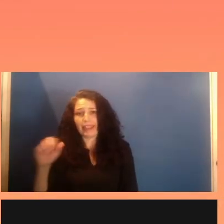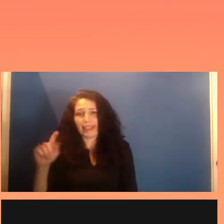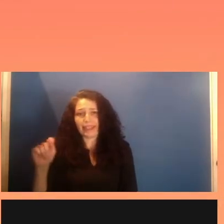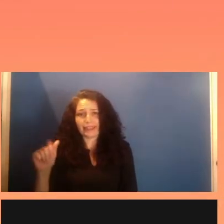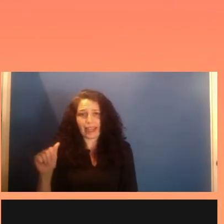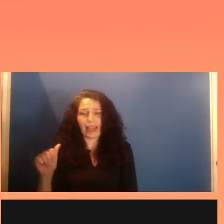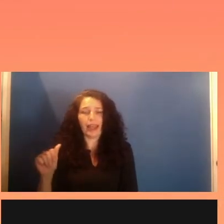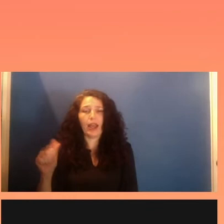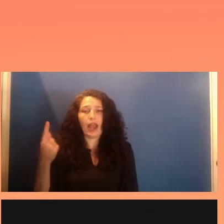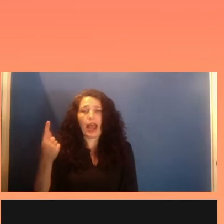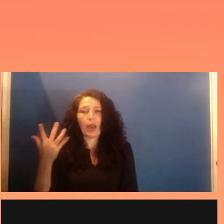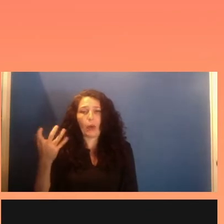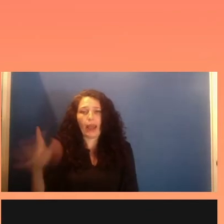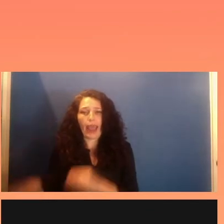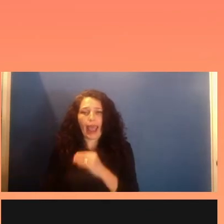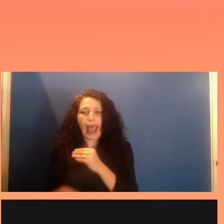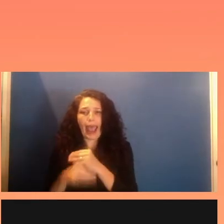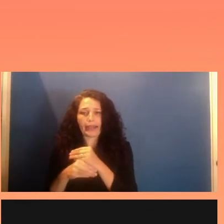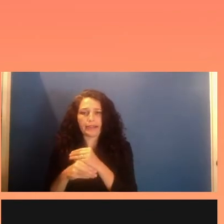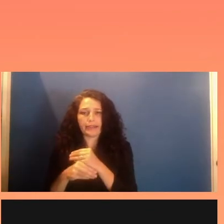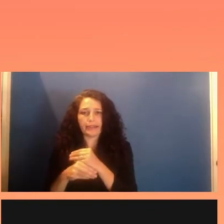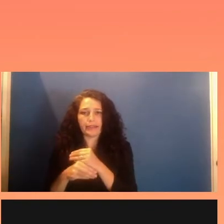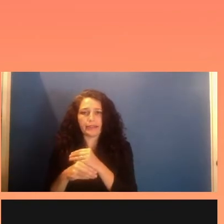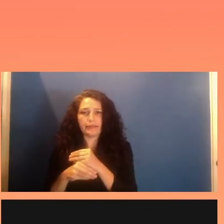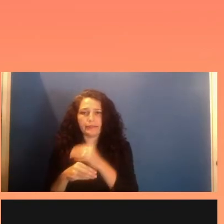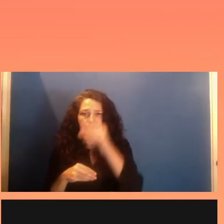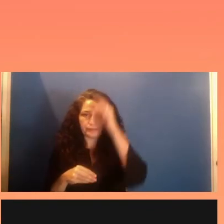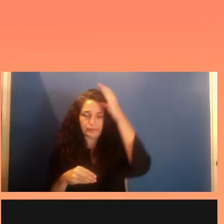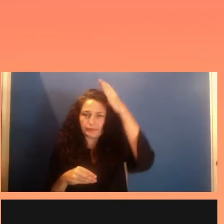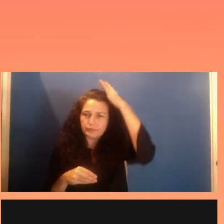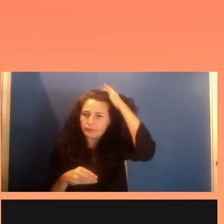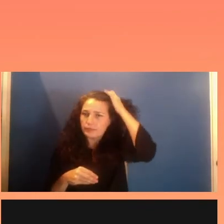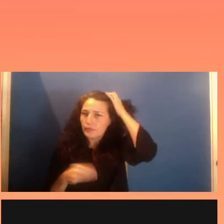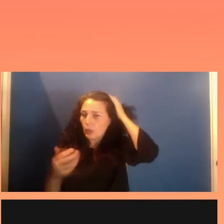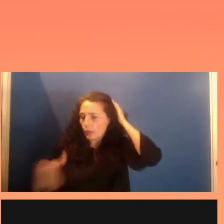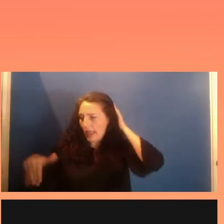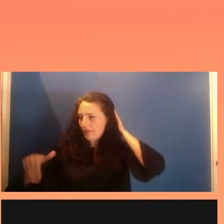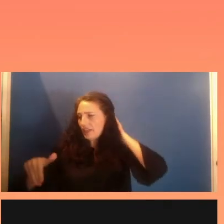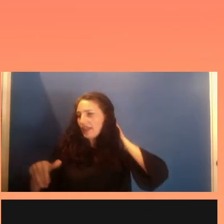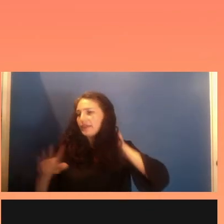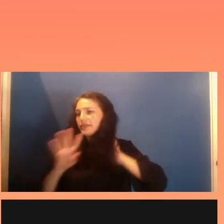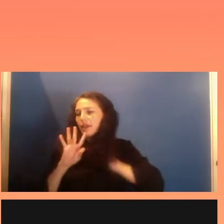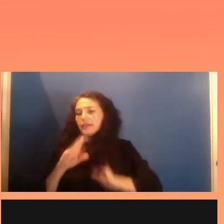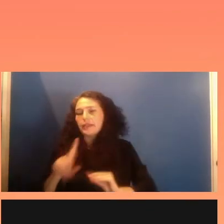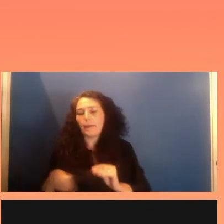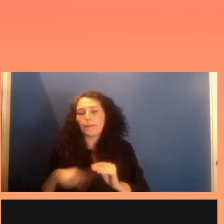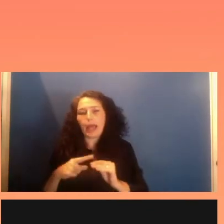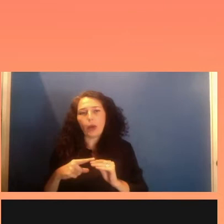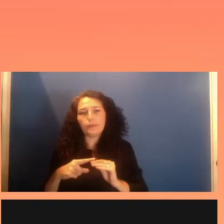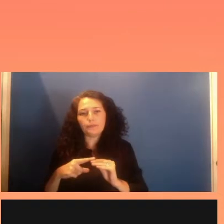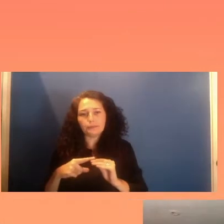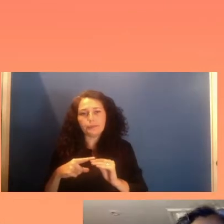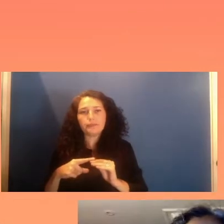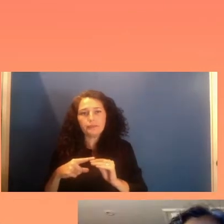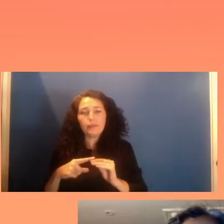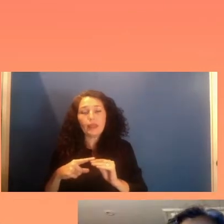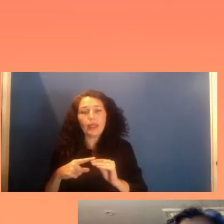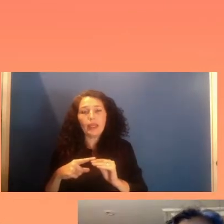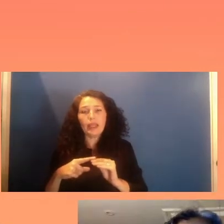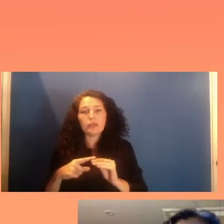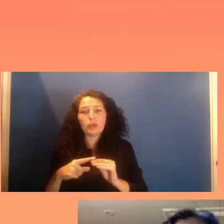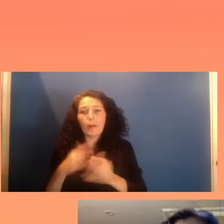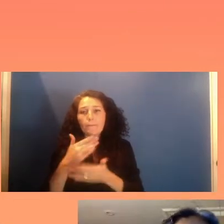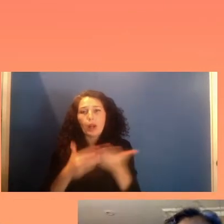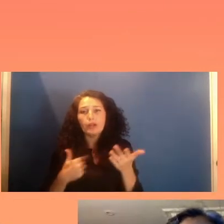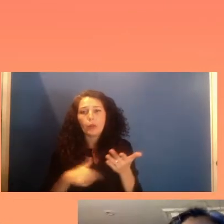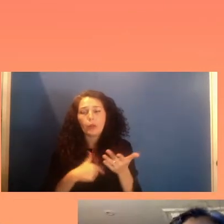And one thing I just want to add that we did not cover is that part of what we're